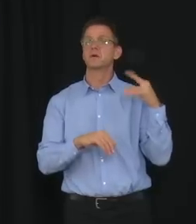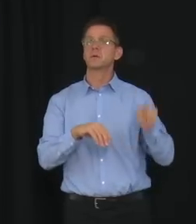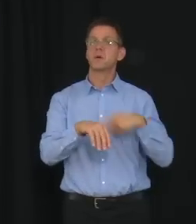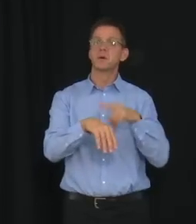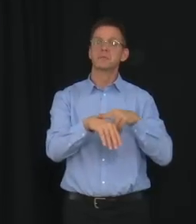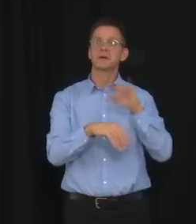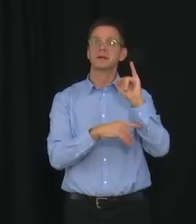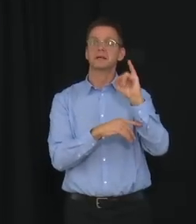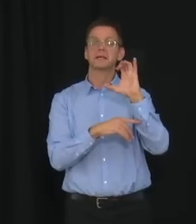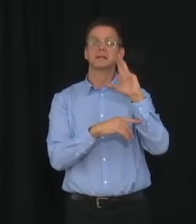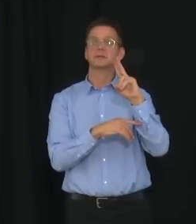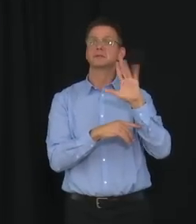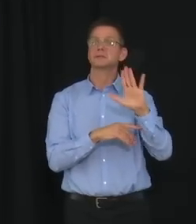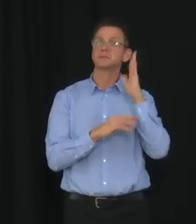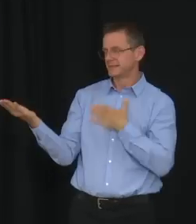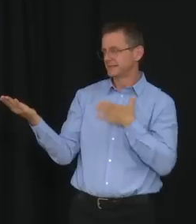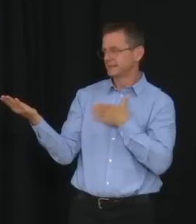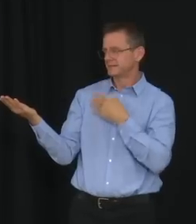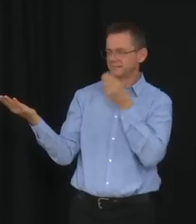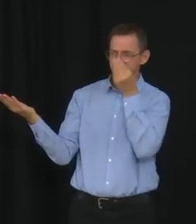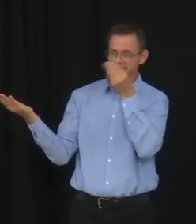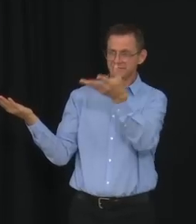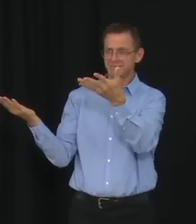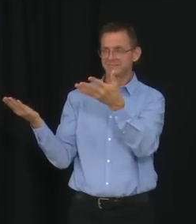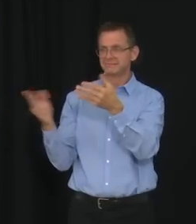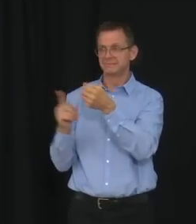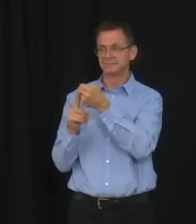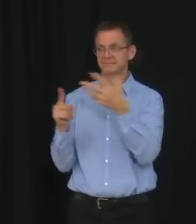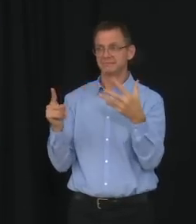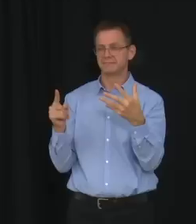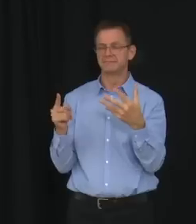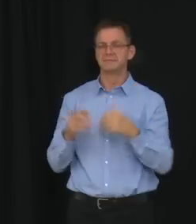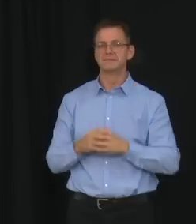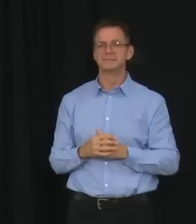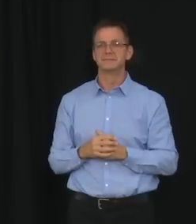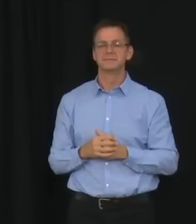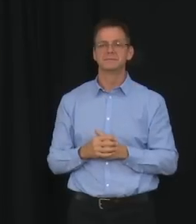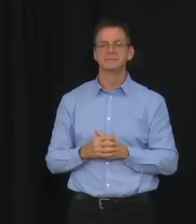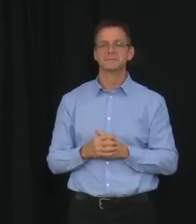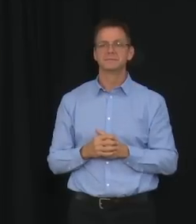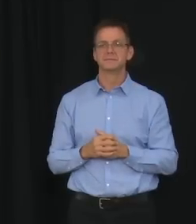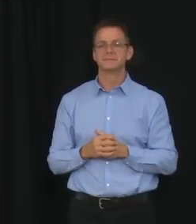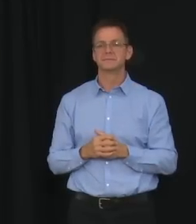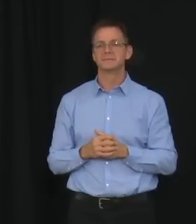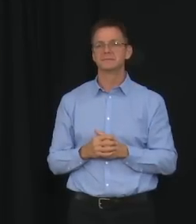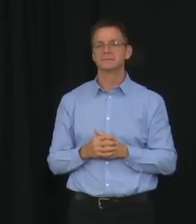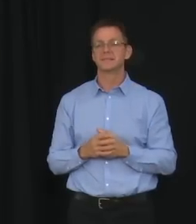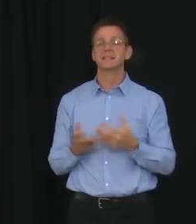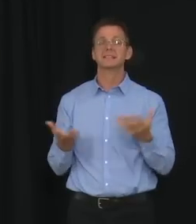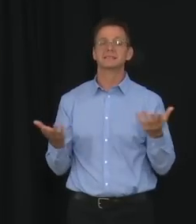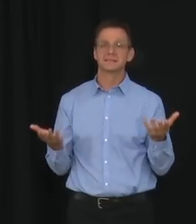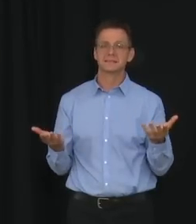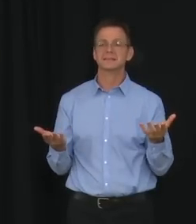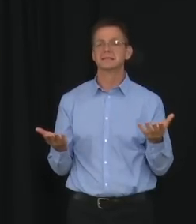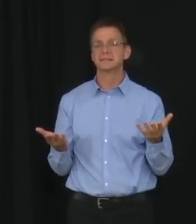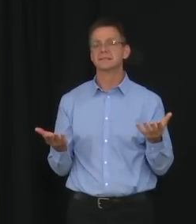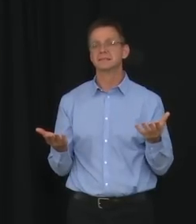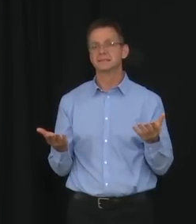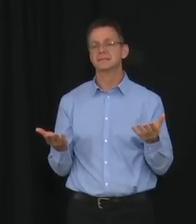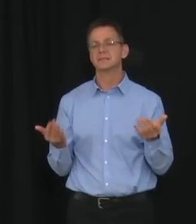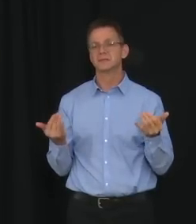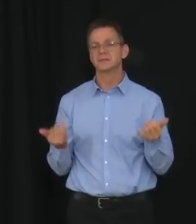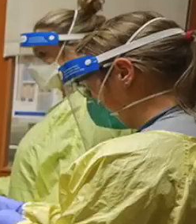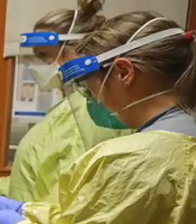over 130% capacity. Yeah, so I mean, immediate things that we're doing right now to help create capacity is doing what we're doing, which is